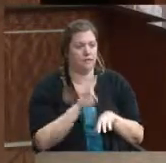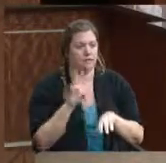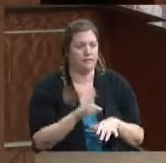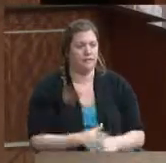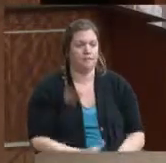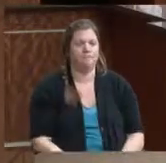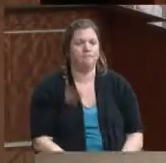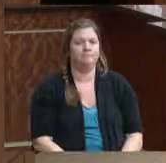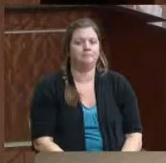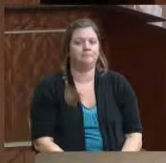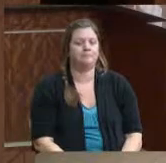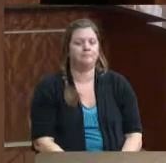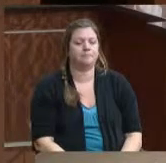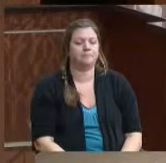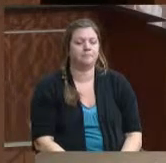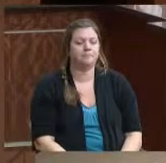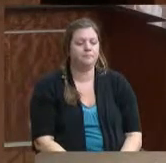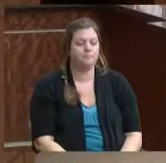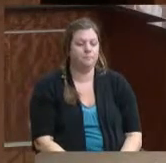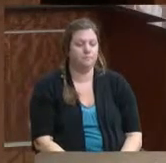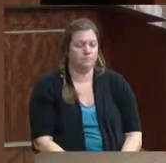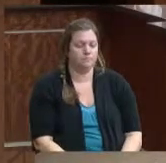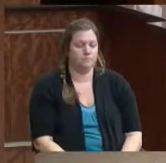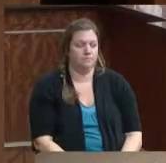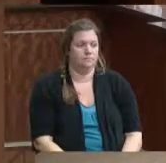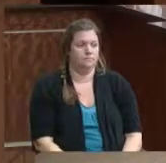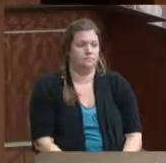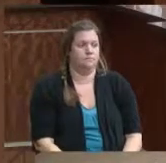2014 at 7:00 p.m.